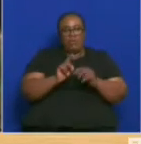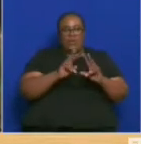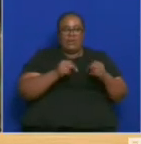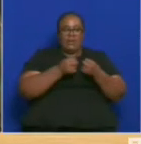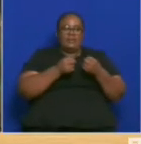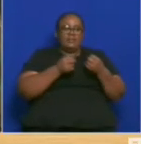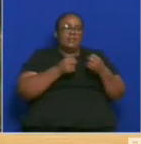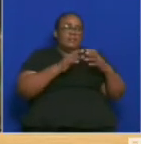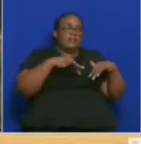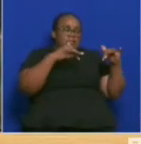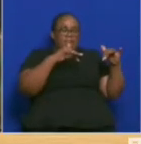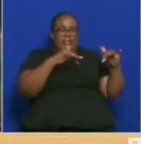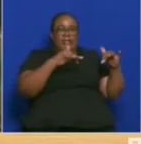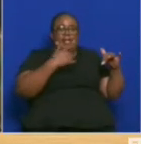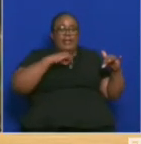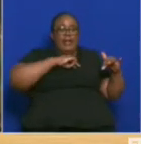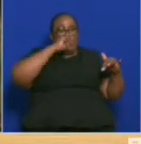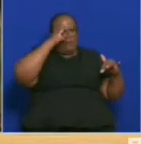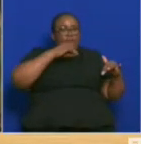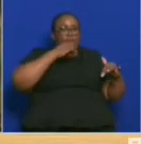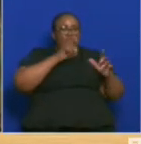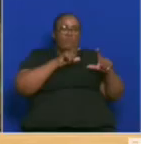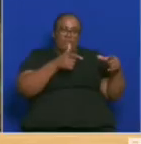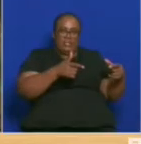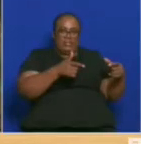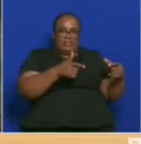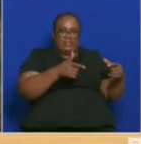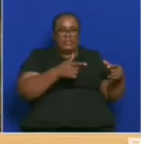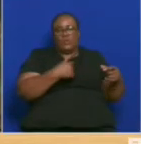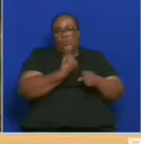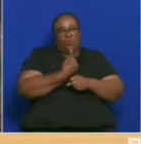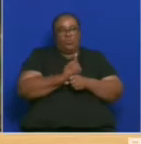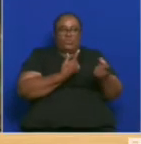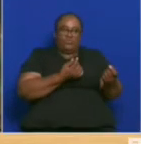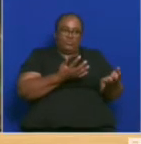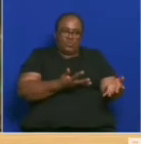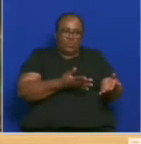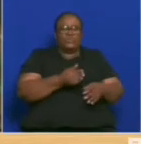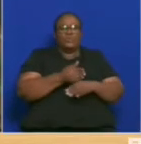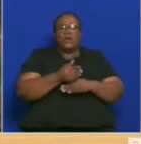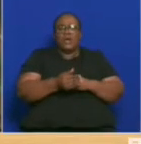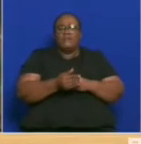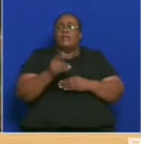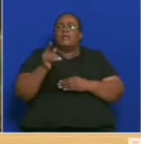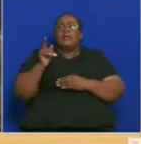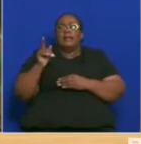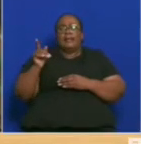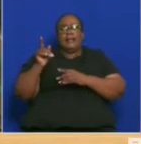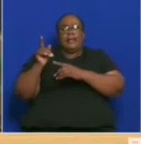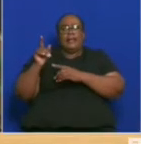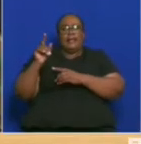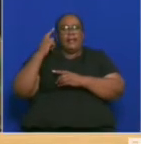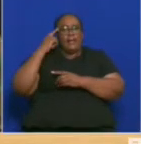committee, which is a standard practice that we always do. Following the media briefing, an ad hoc committee was established in Parliament